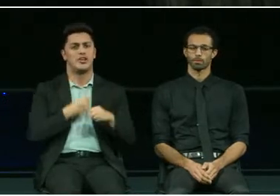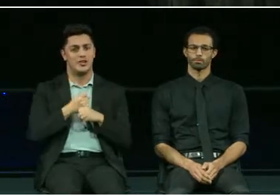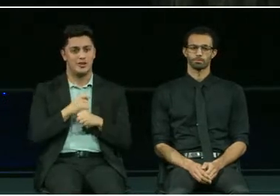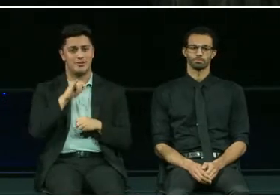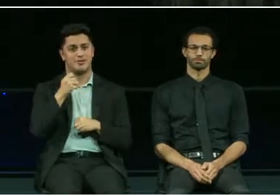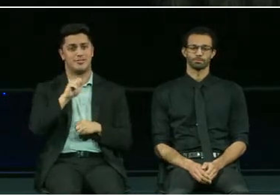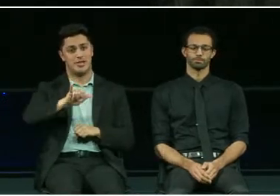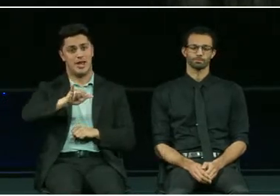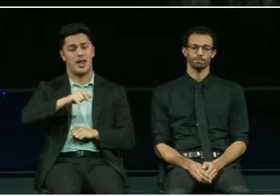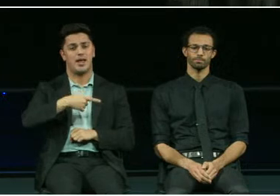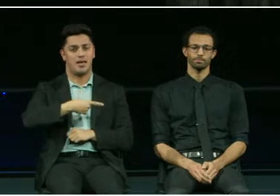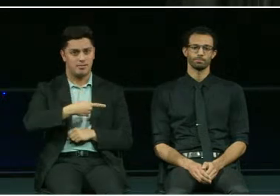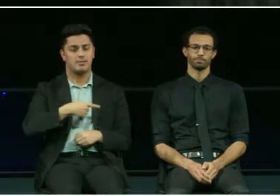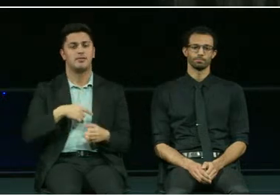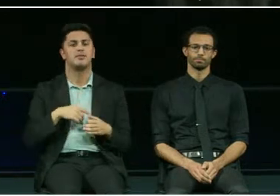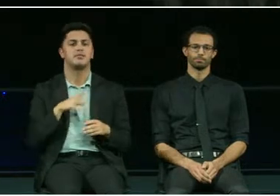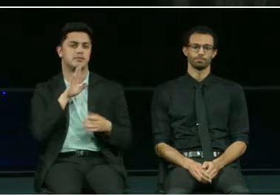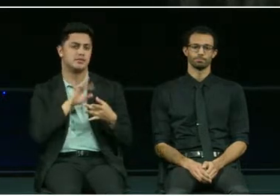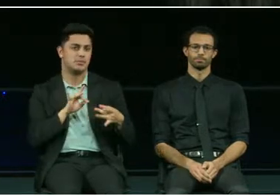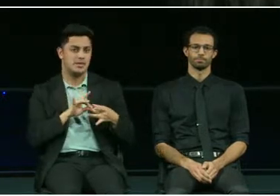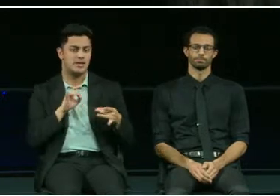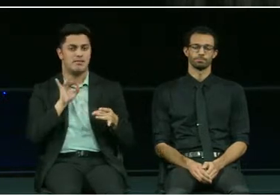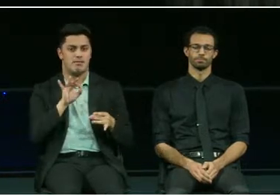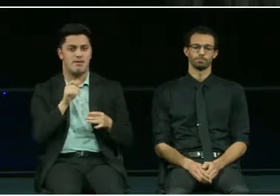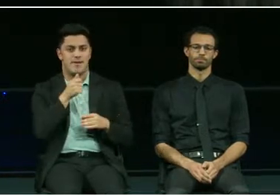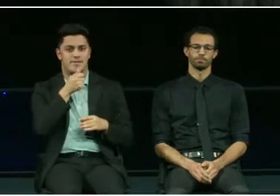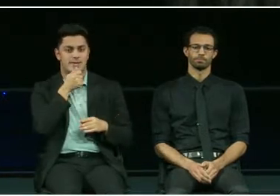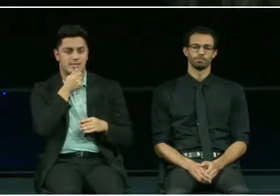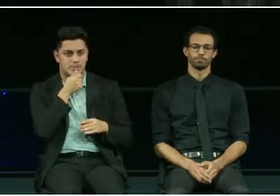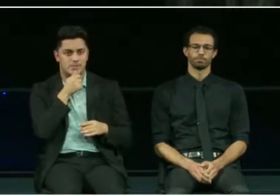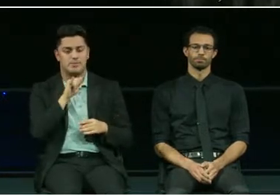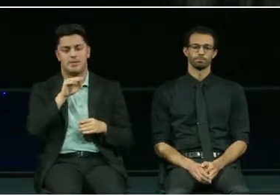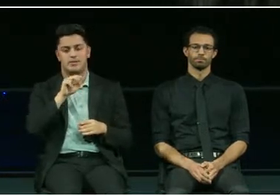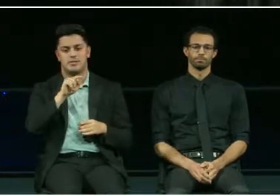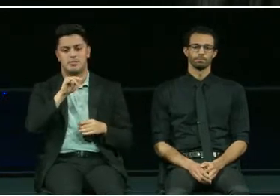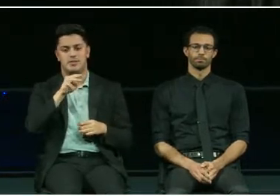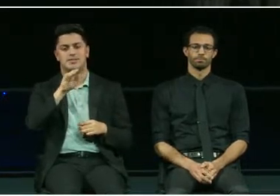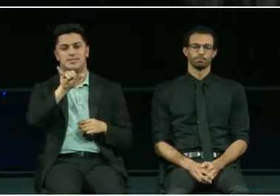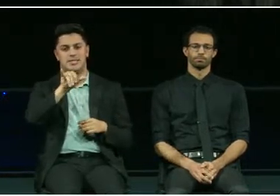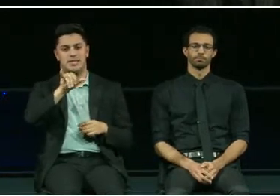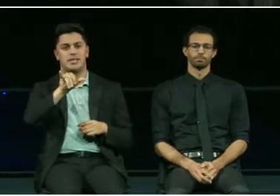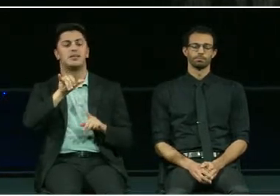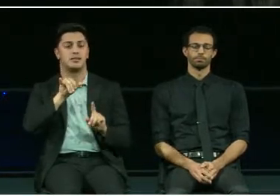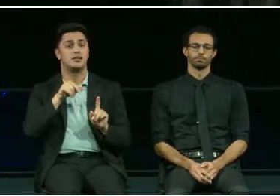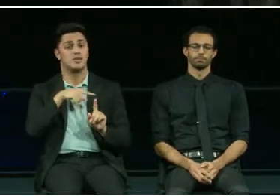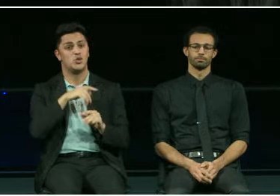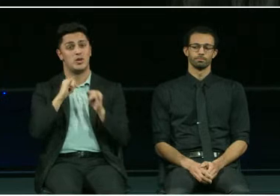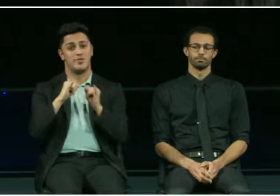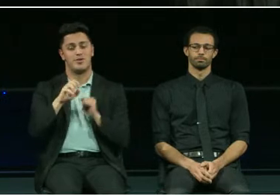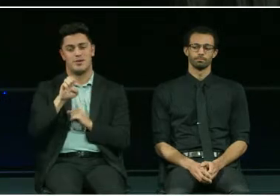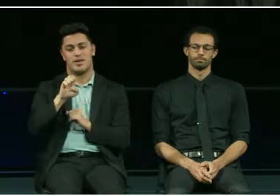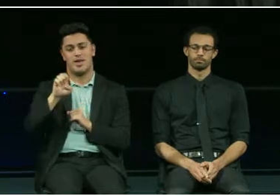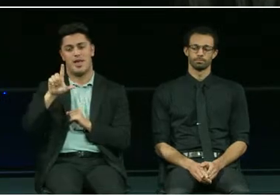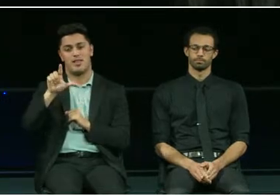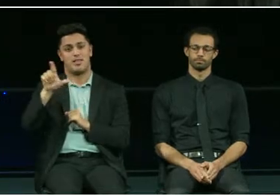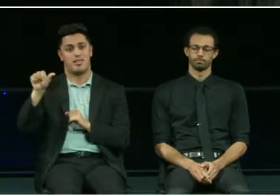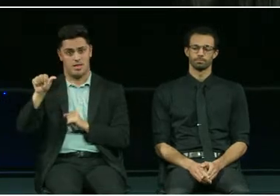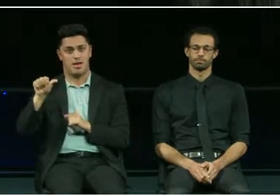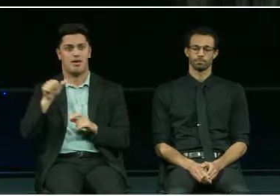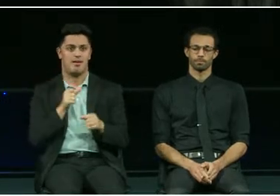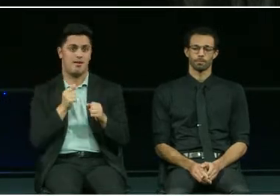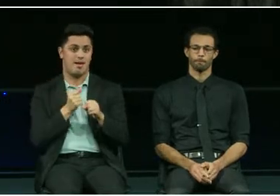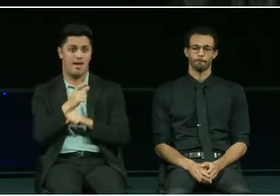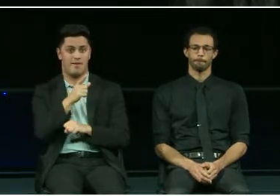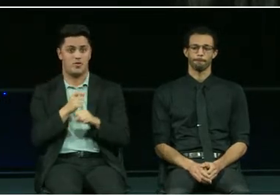Jay? Speaking of intimacy, so you mentioned you interviewed Ella every